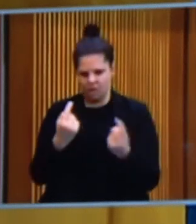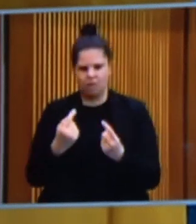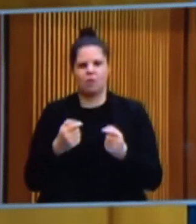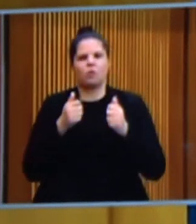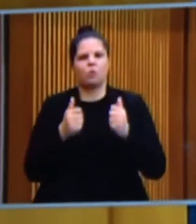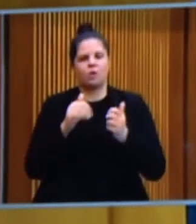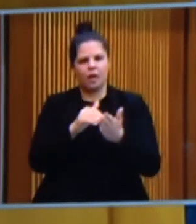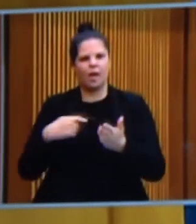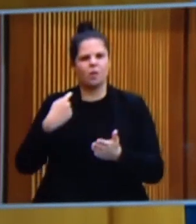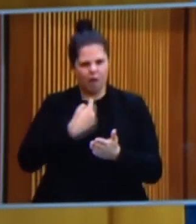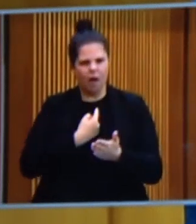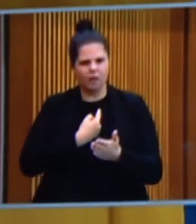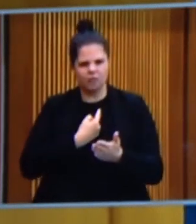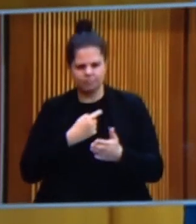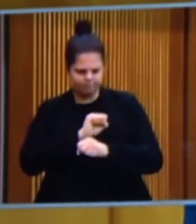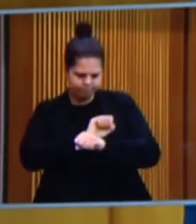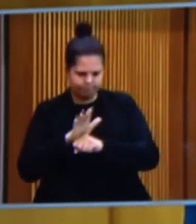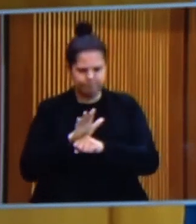coronavirus, COVID-19 in Australia.